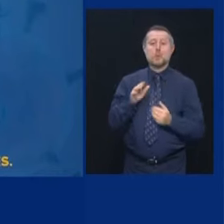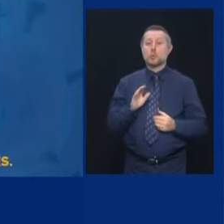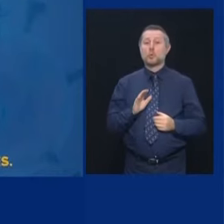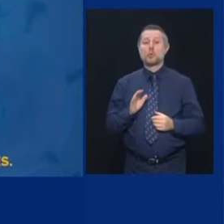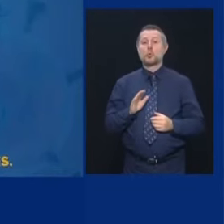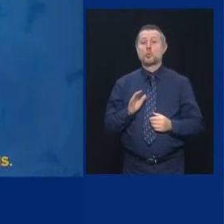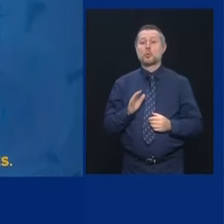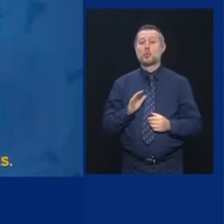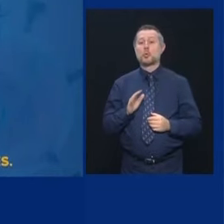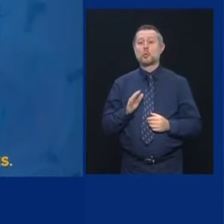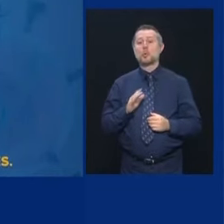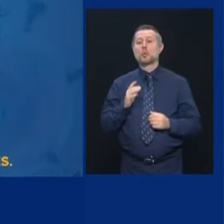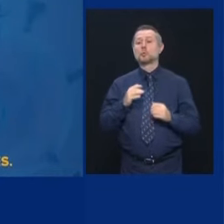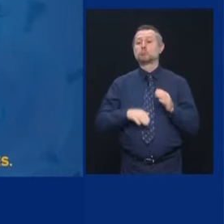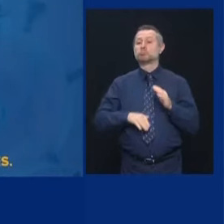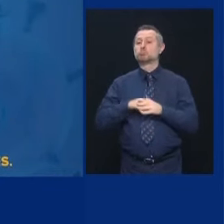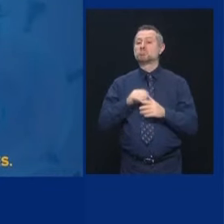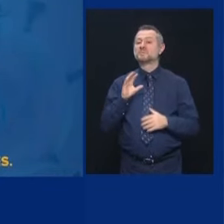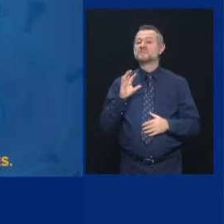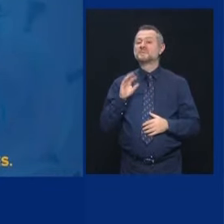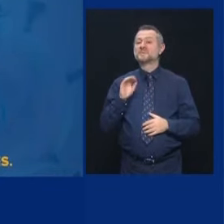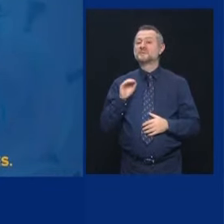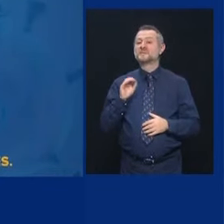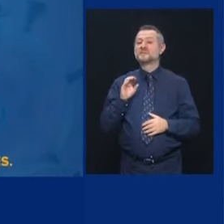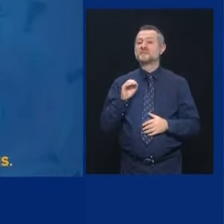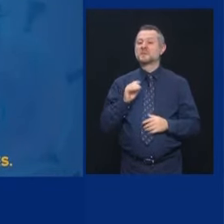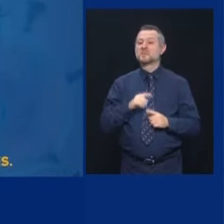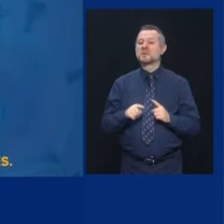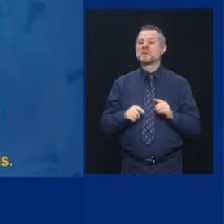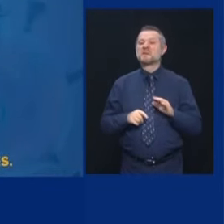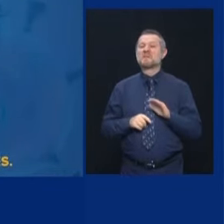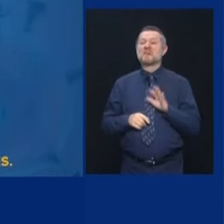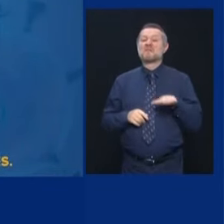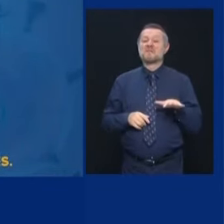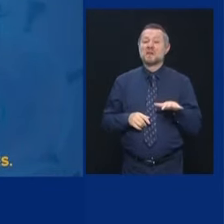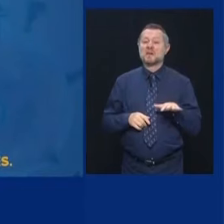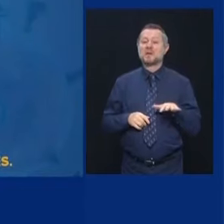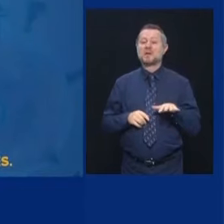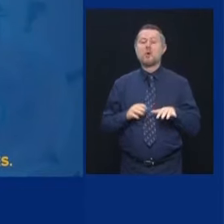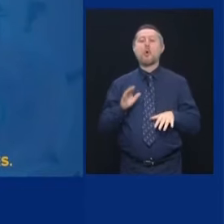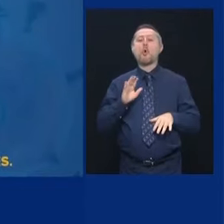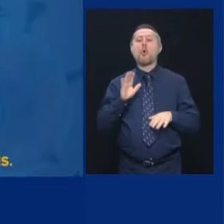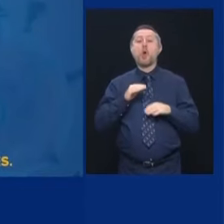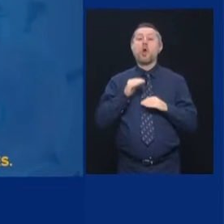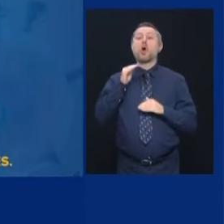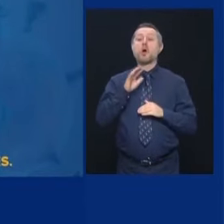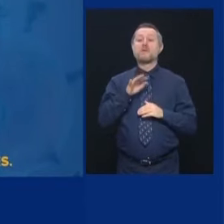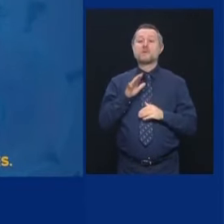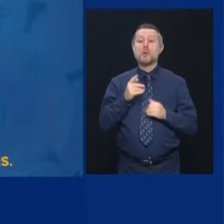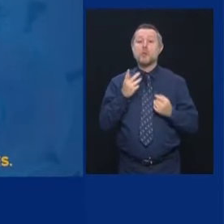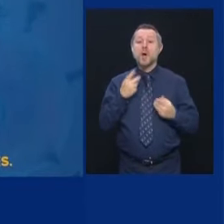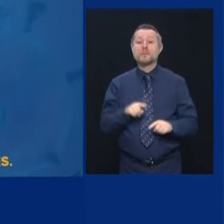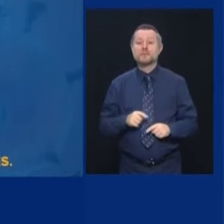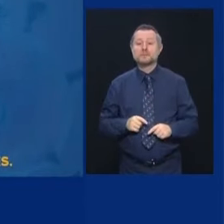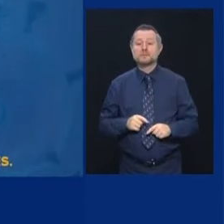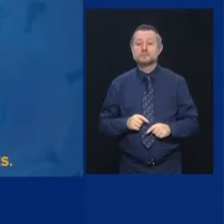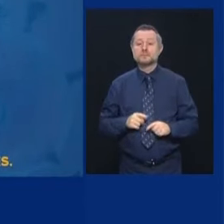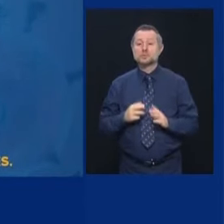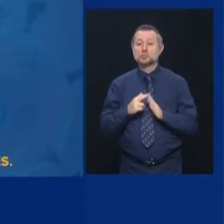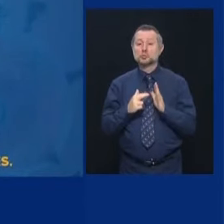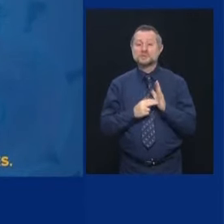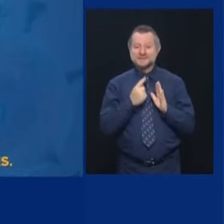You're only supposed to have 50, they had 55. I'm talking about you're only supposed to have 50